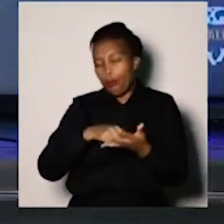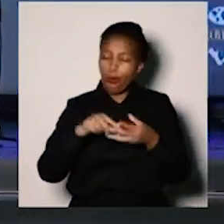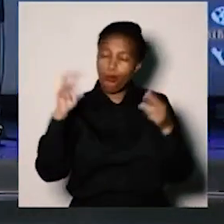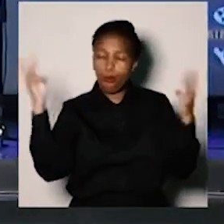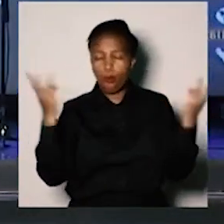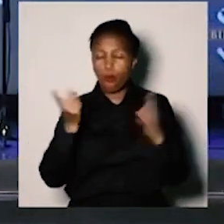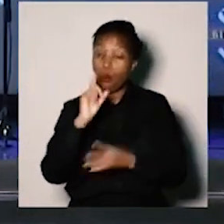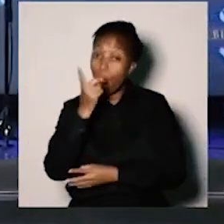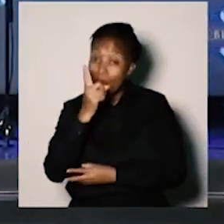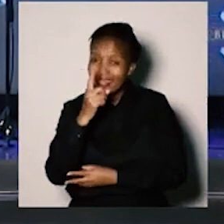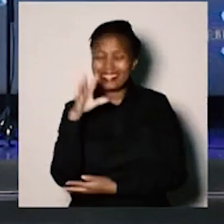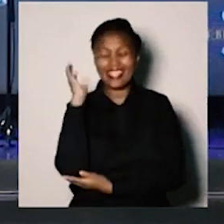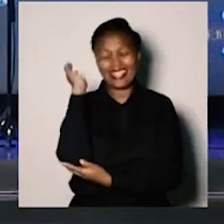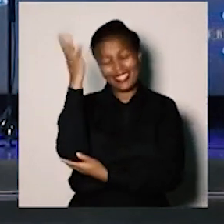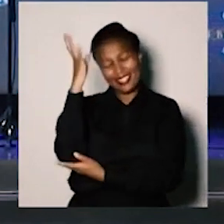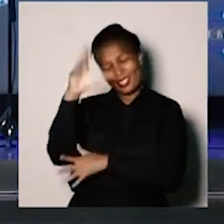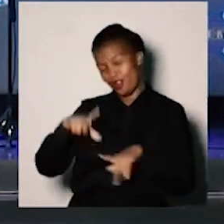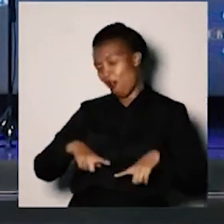life.